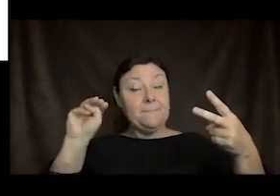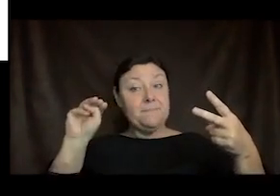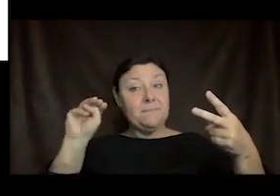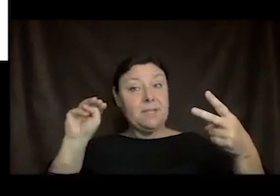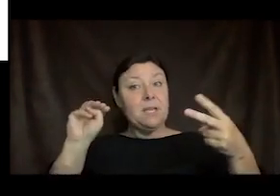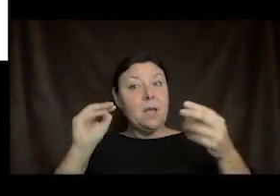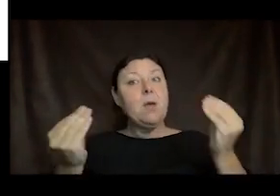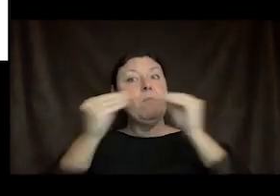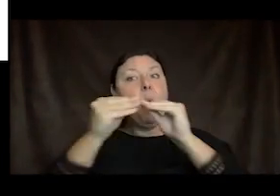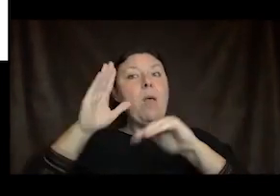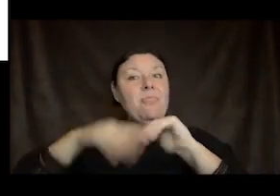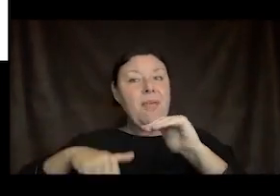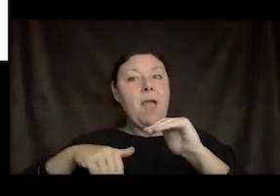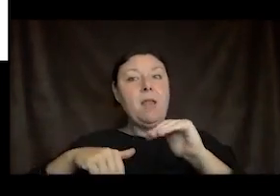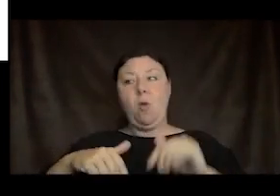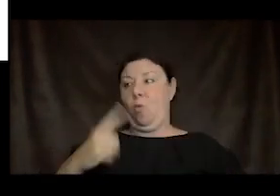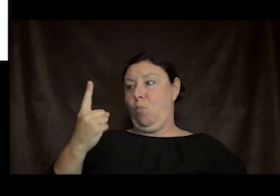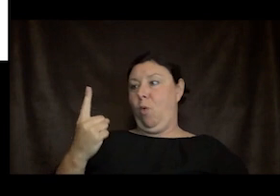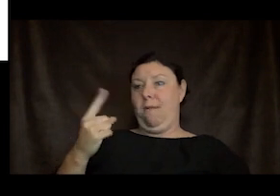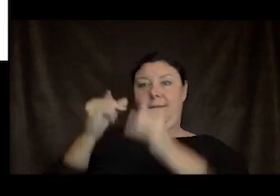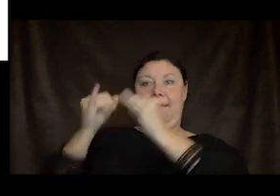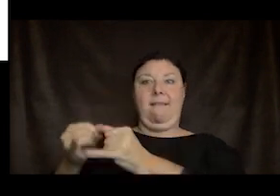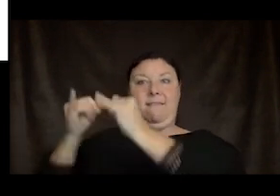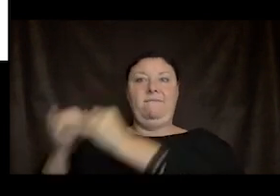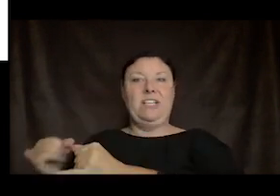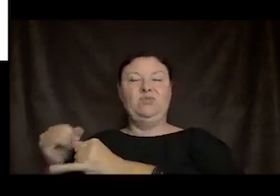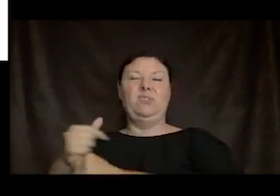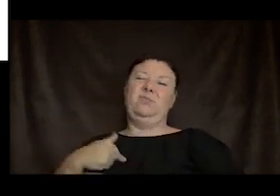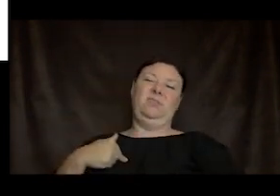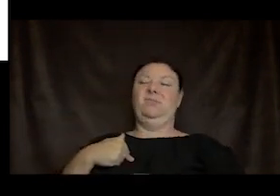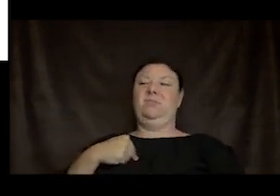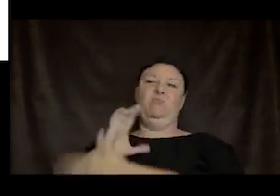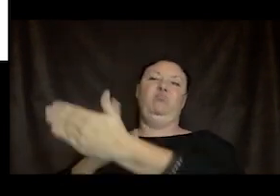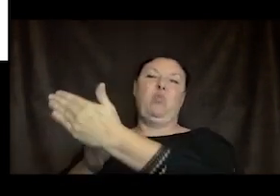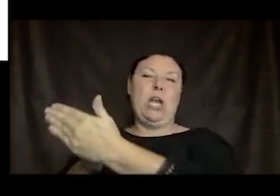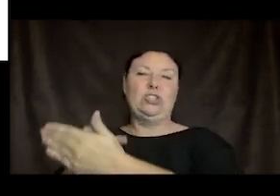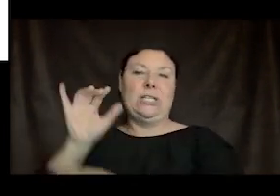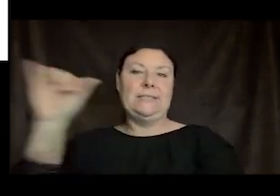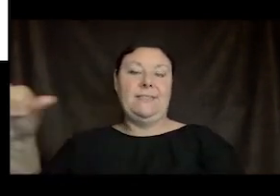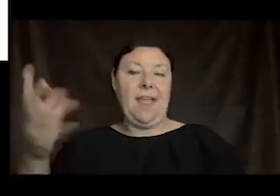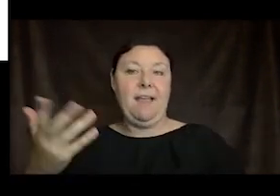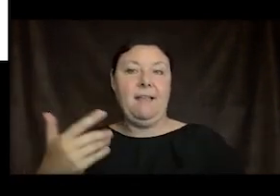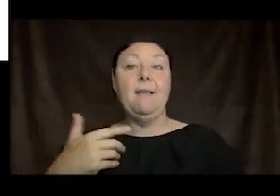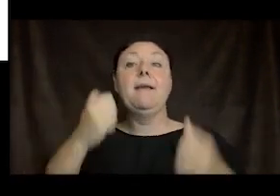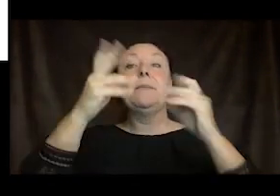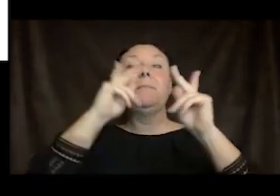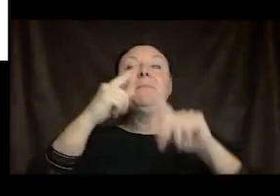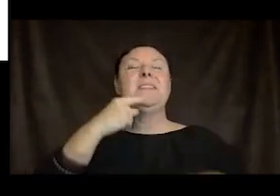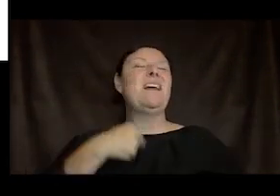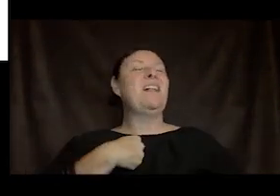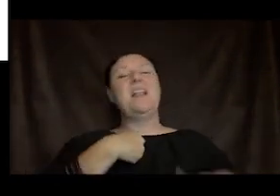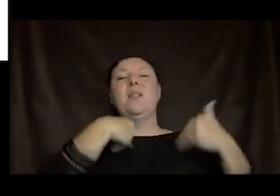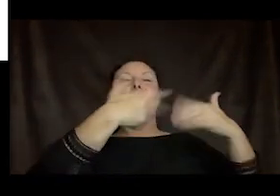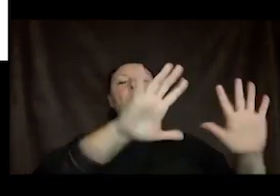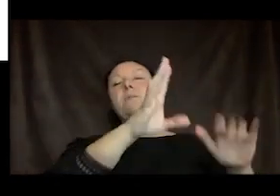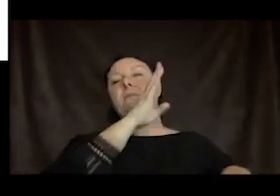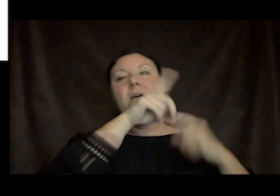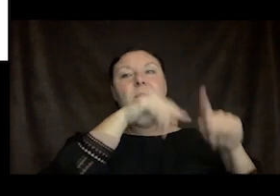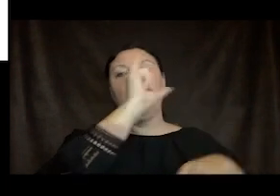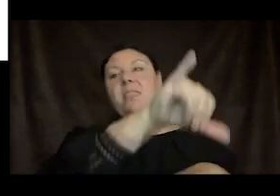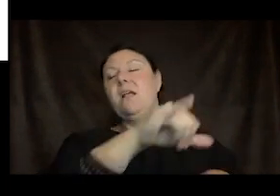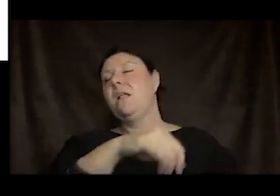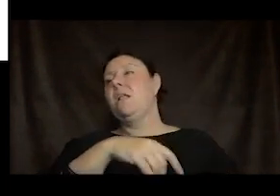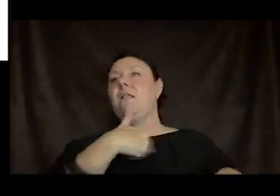individual prejudice. As I mentioned earlier, when people think, oh, I don't want to talk about it, I don't want to deal with it, I don't